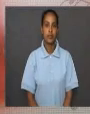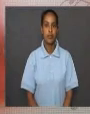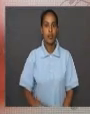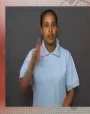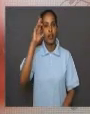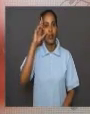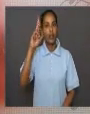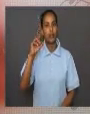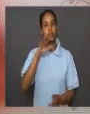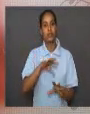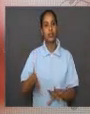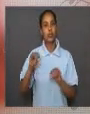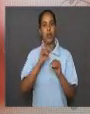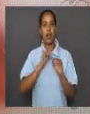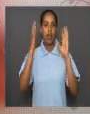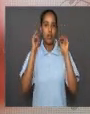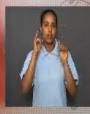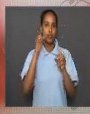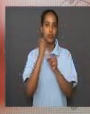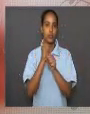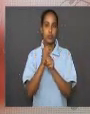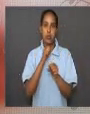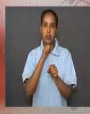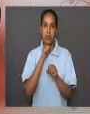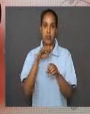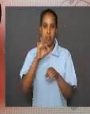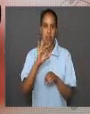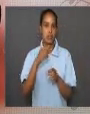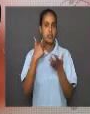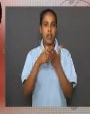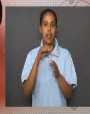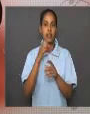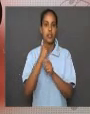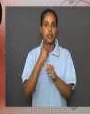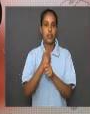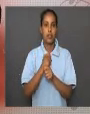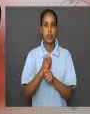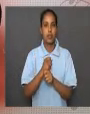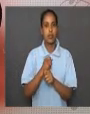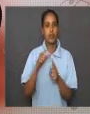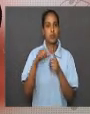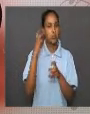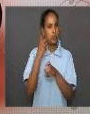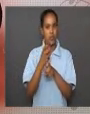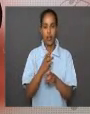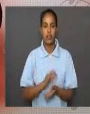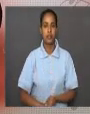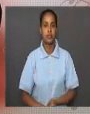Hello, students. I hope that you did not find that activity to be too